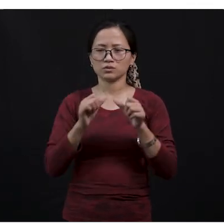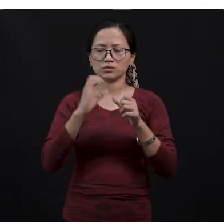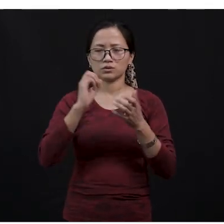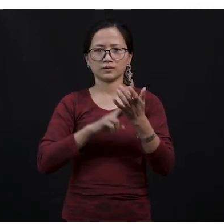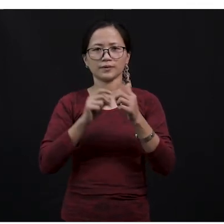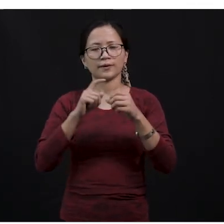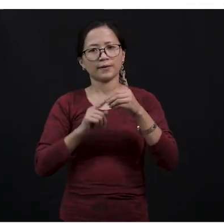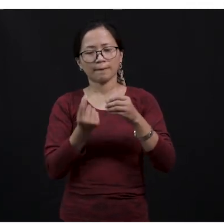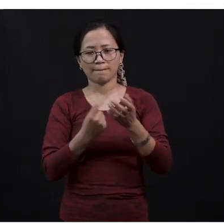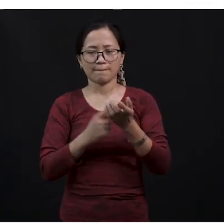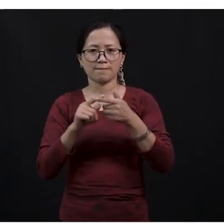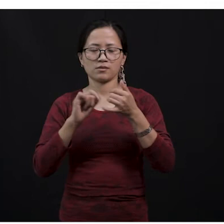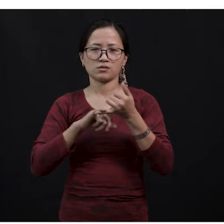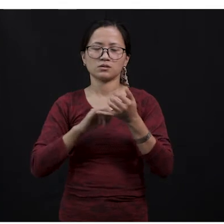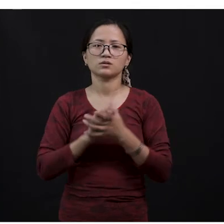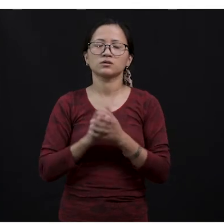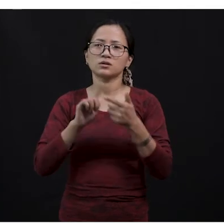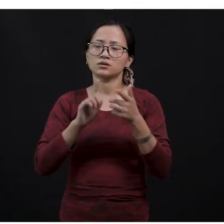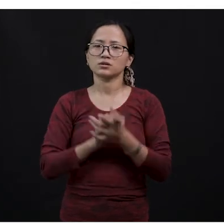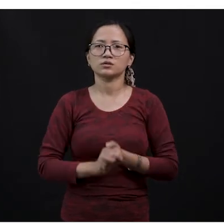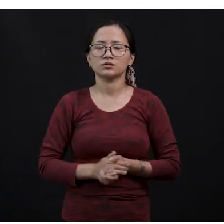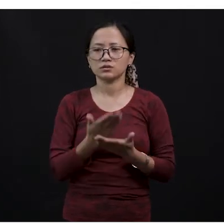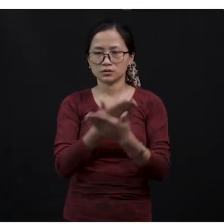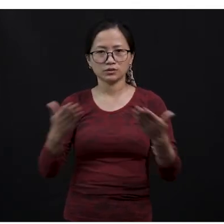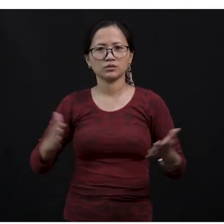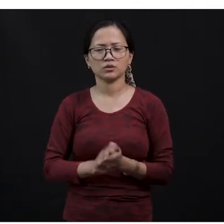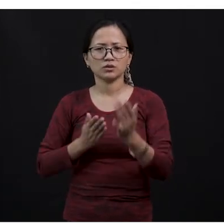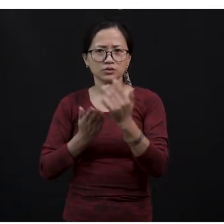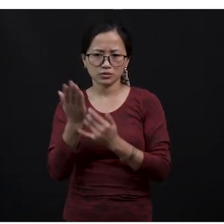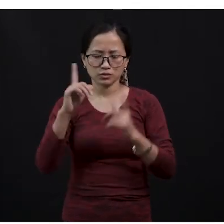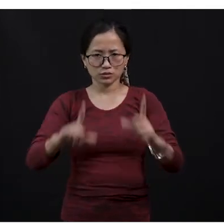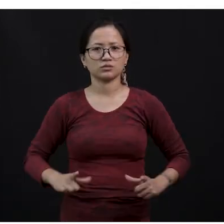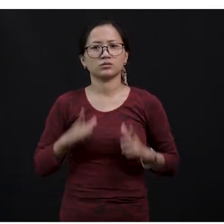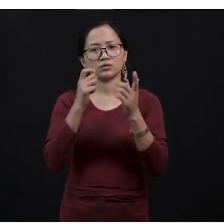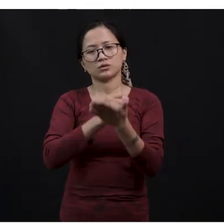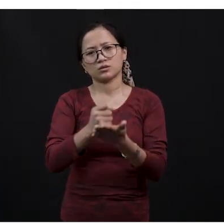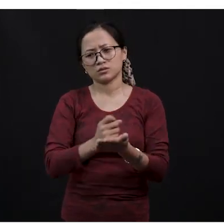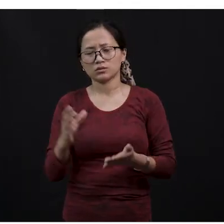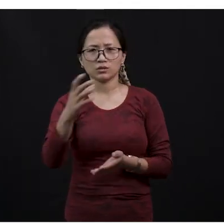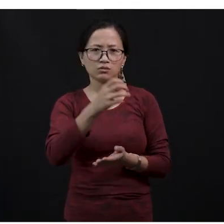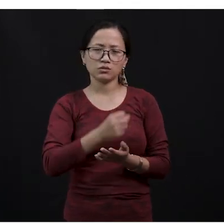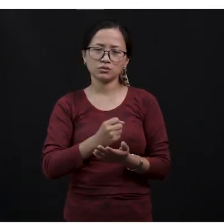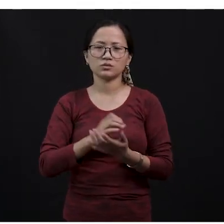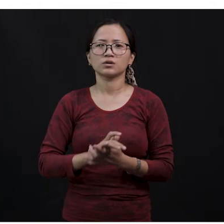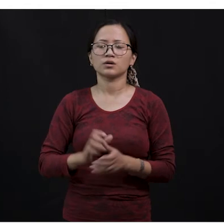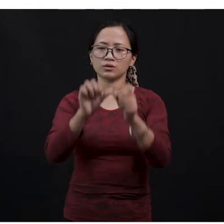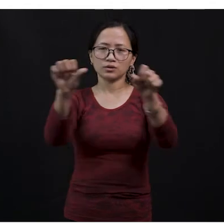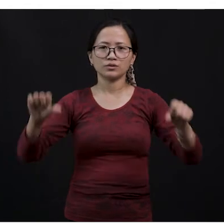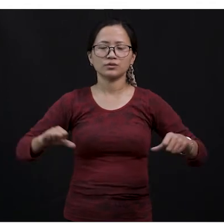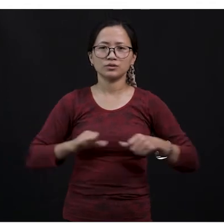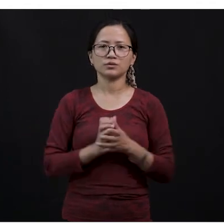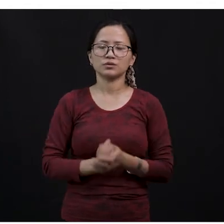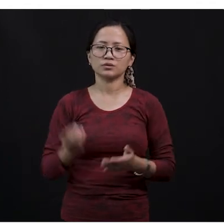them. But he still went, and all through his life he started trying to control the areas